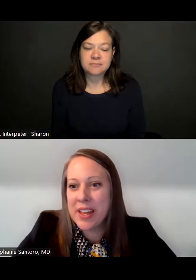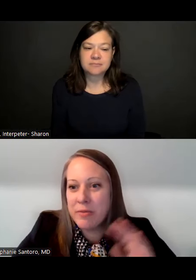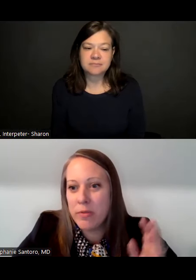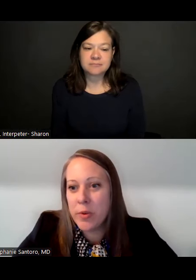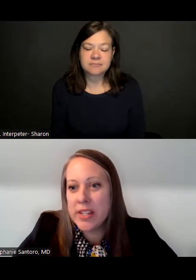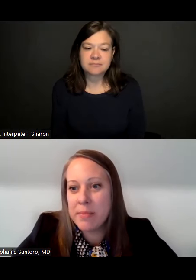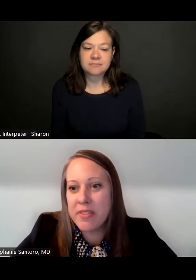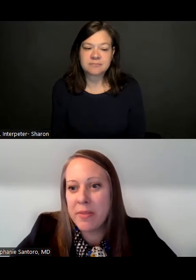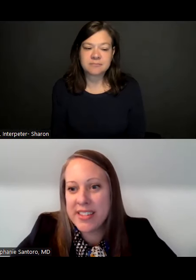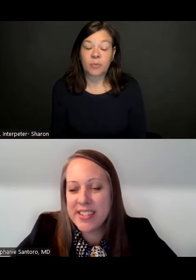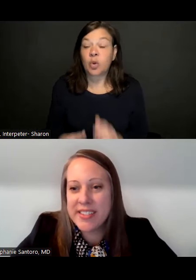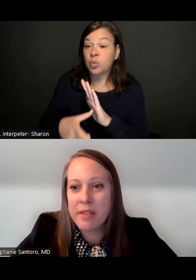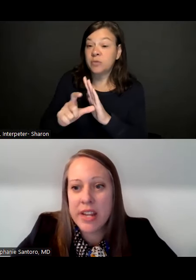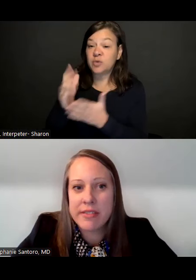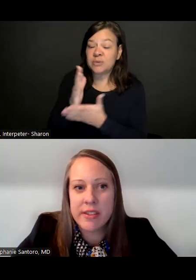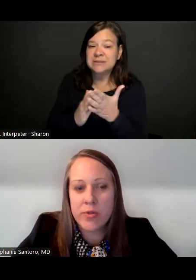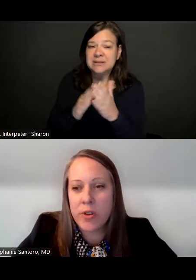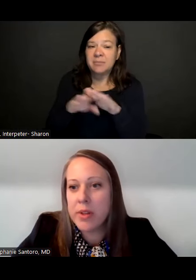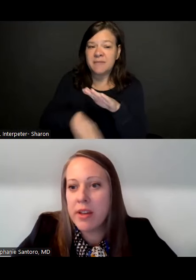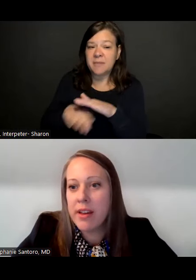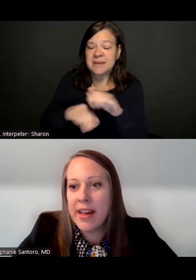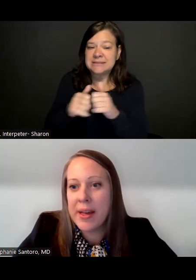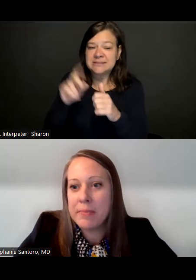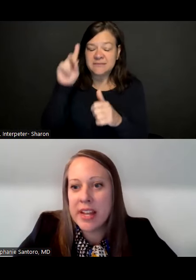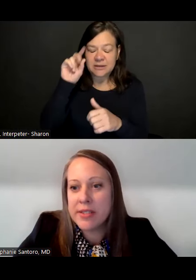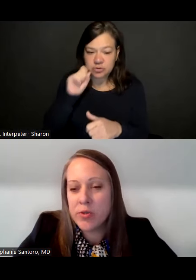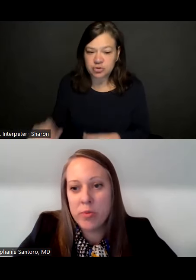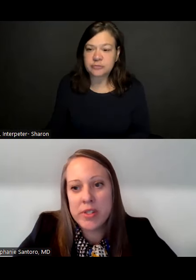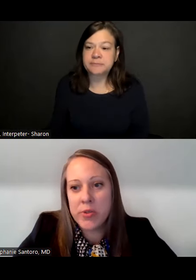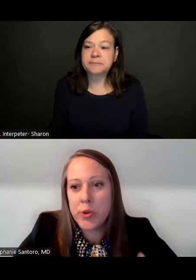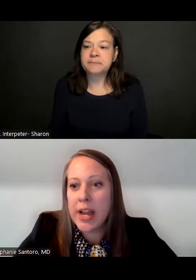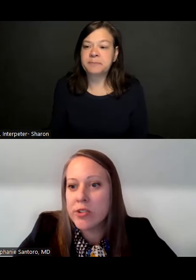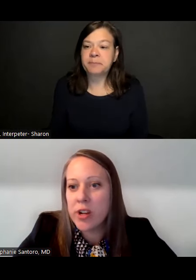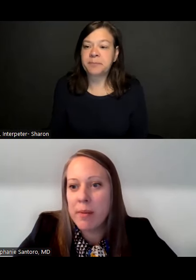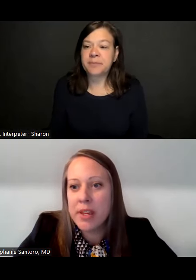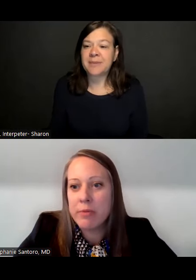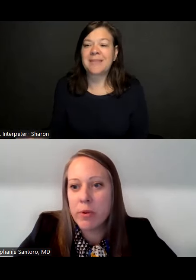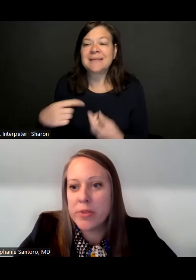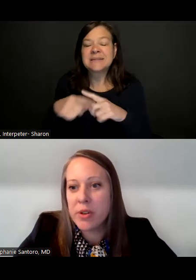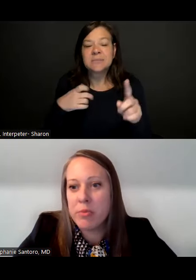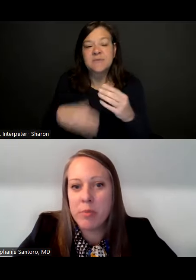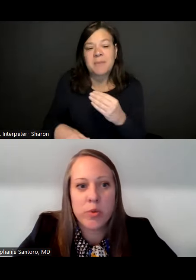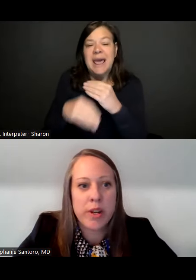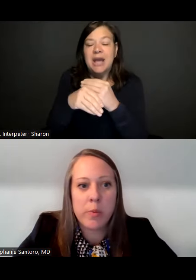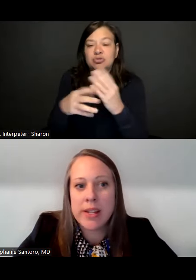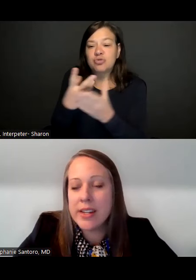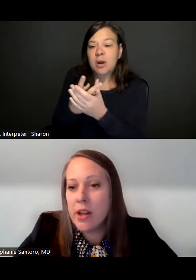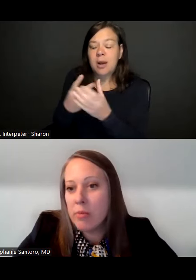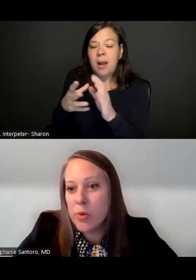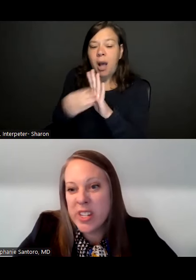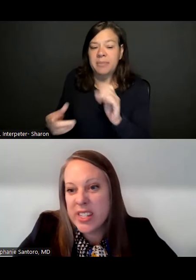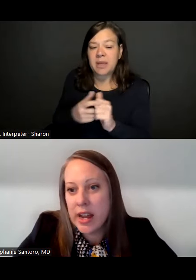So kind of reviewing some of the basics of Down syndrome. Down syndrome is due to an extra copy of chromosome number